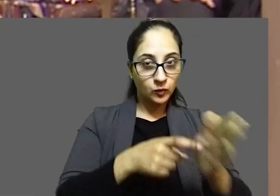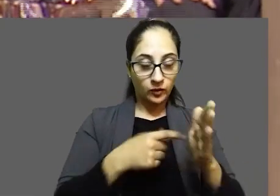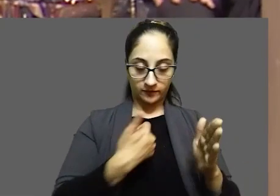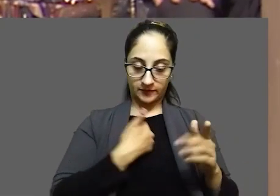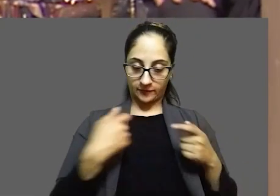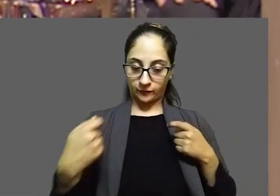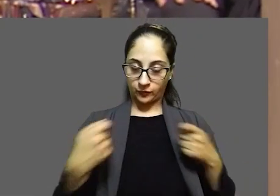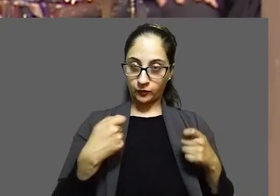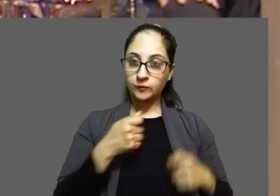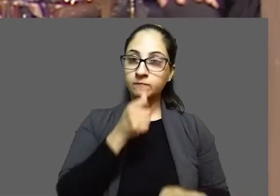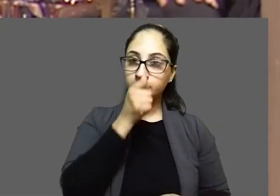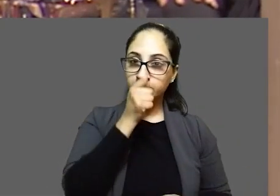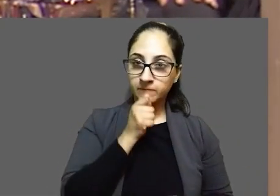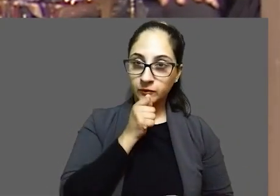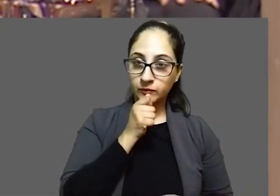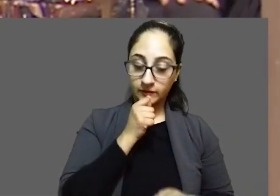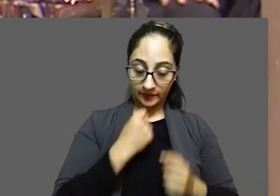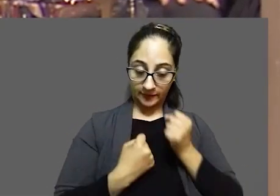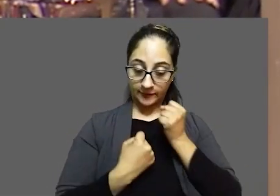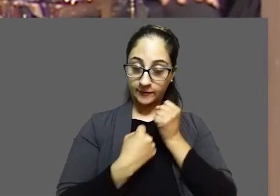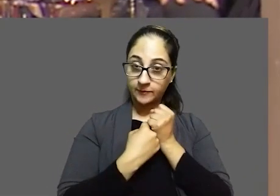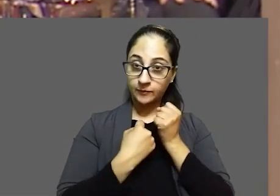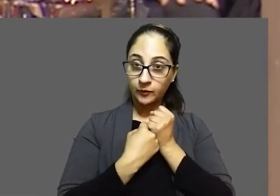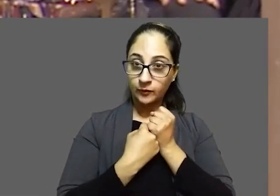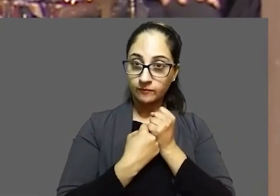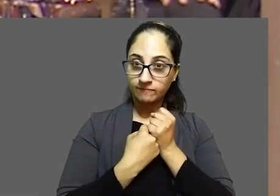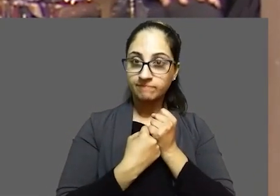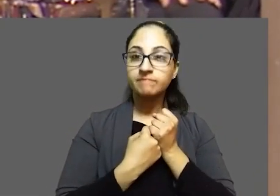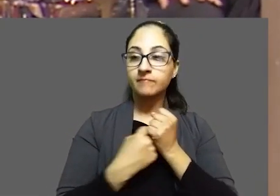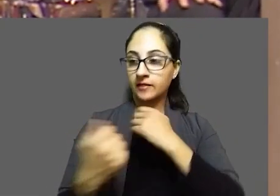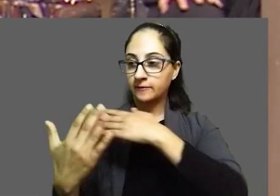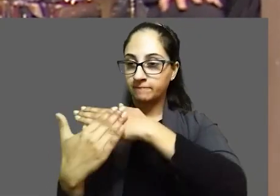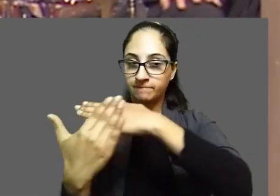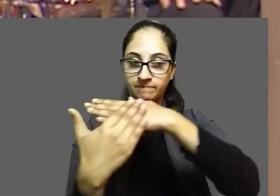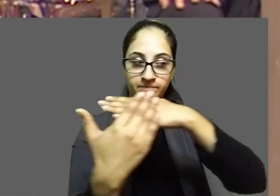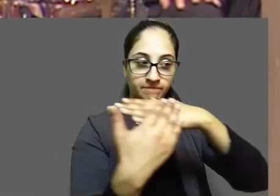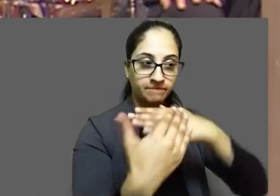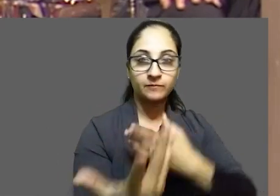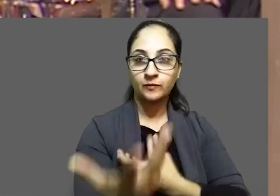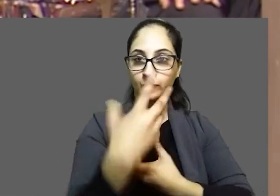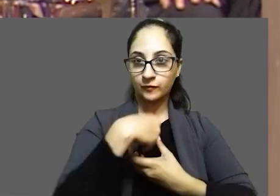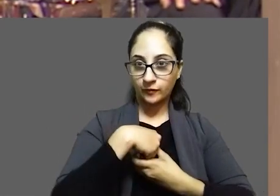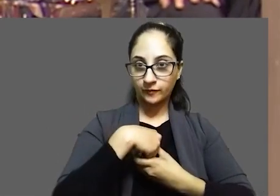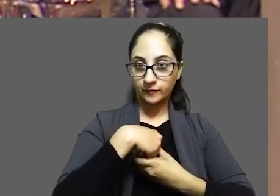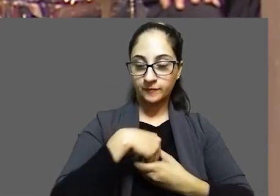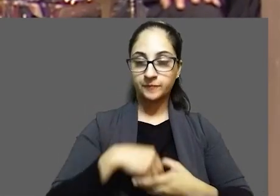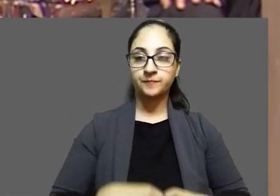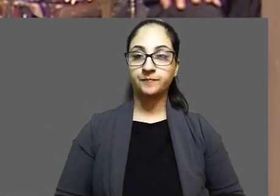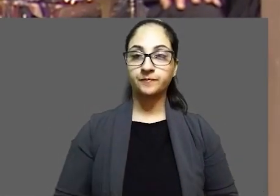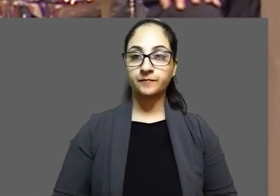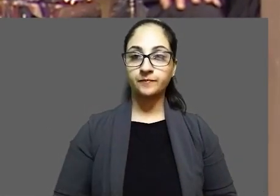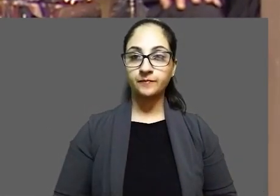forbearance, and no support is more reliable than consultation.